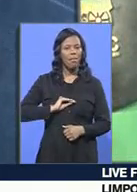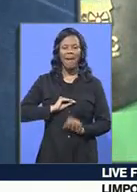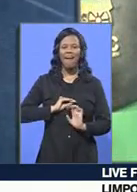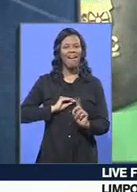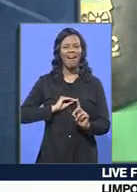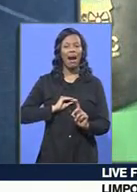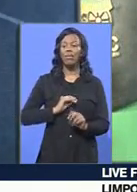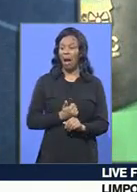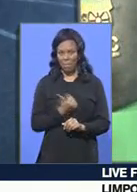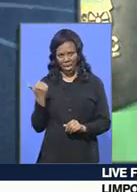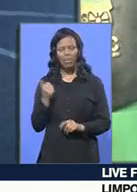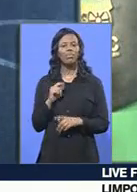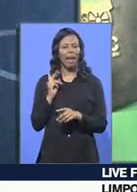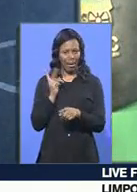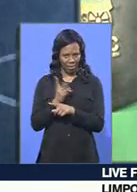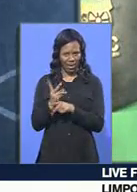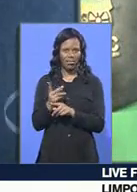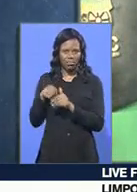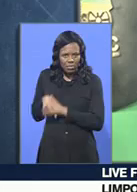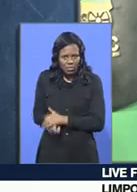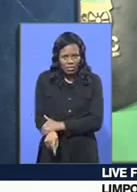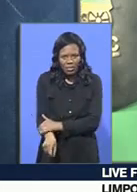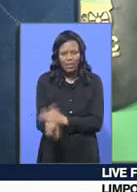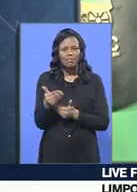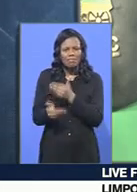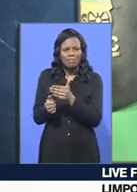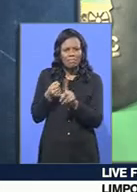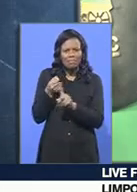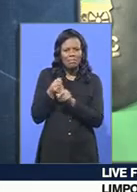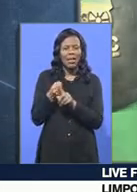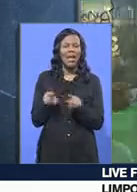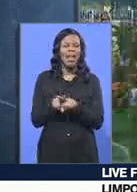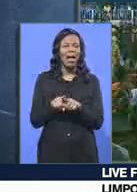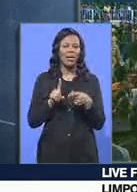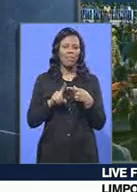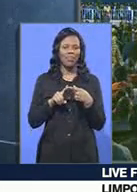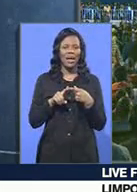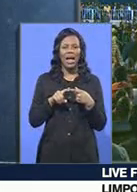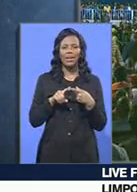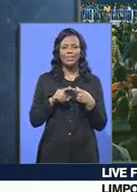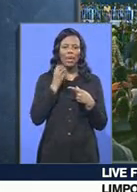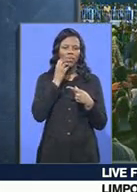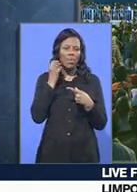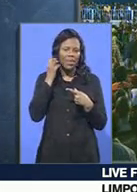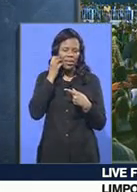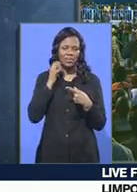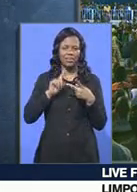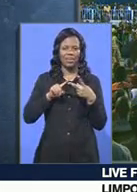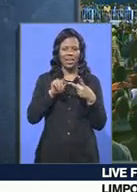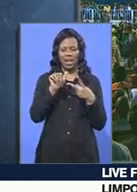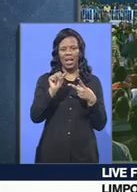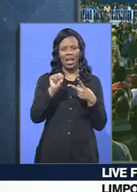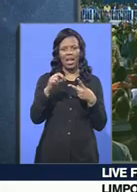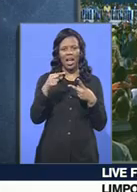freed. News of the freedom of Mozambique and Angola in 1974